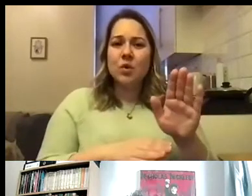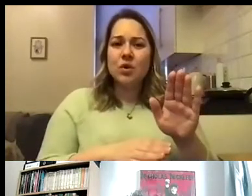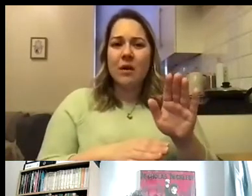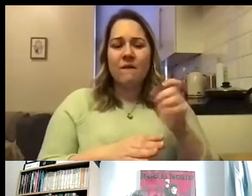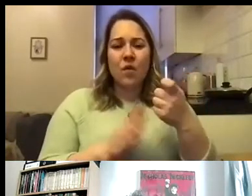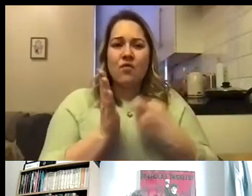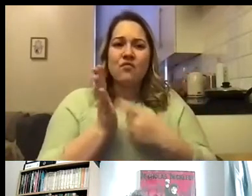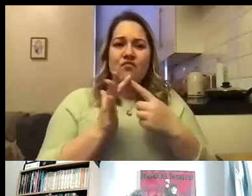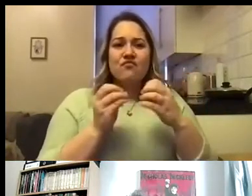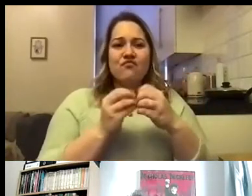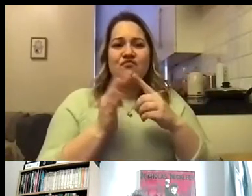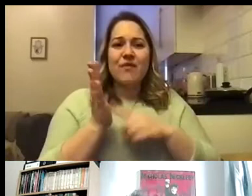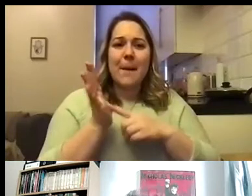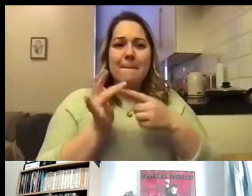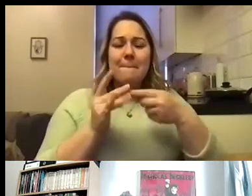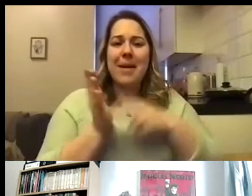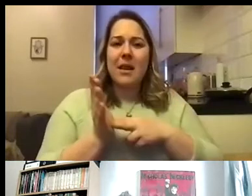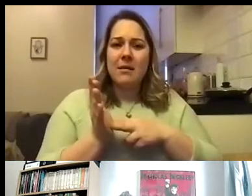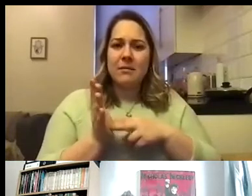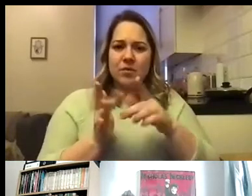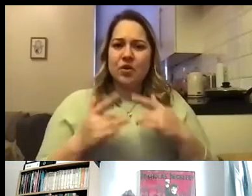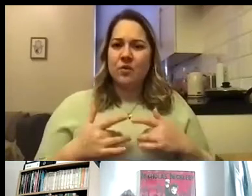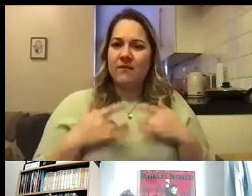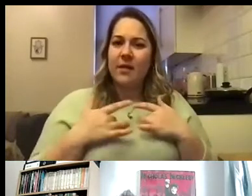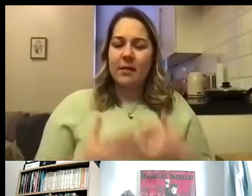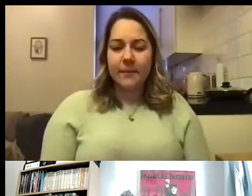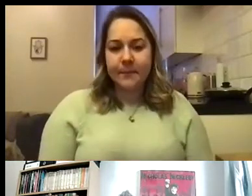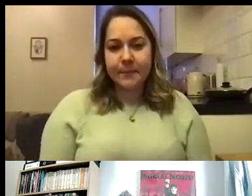and revolt from your perspective?